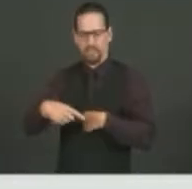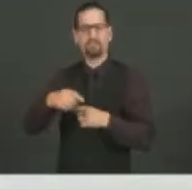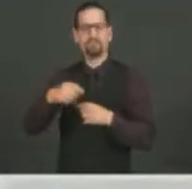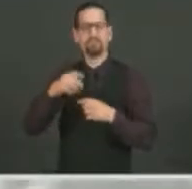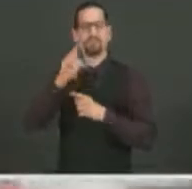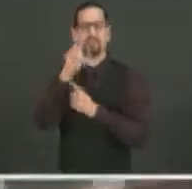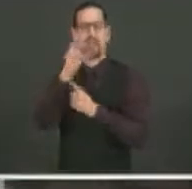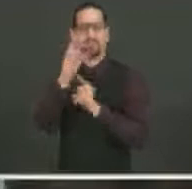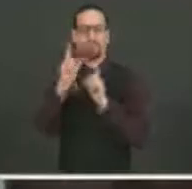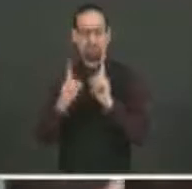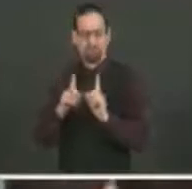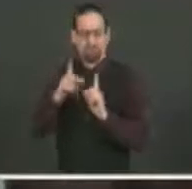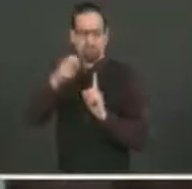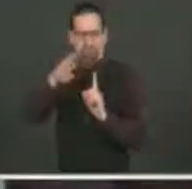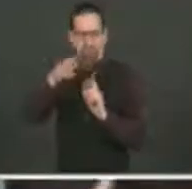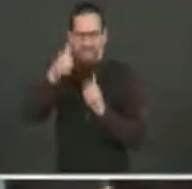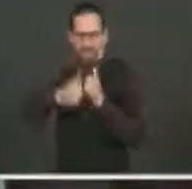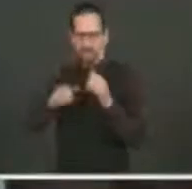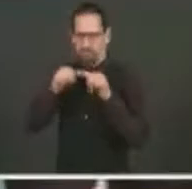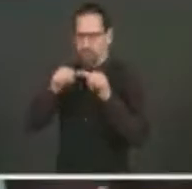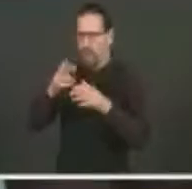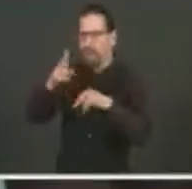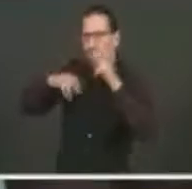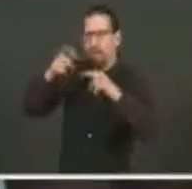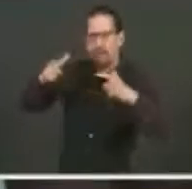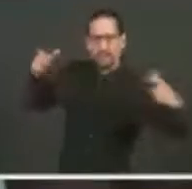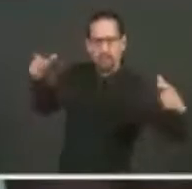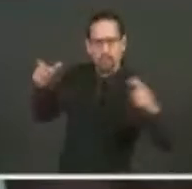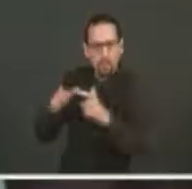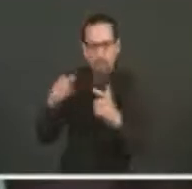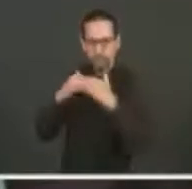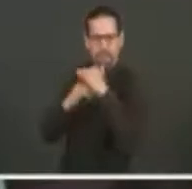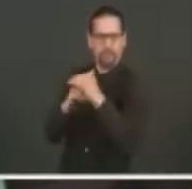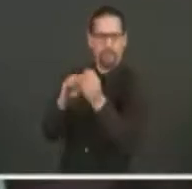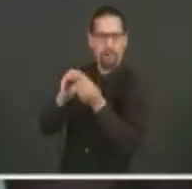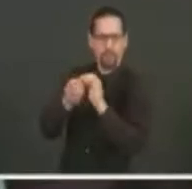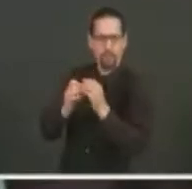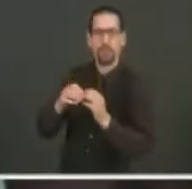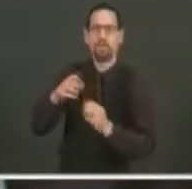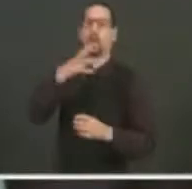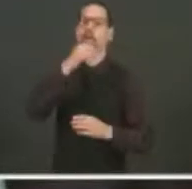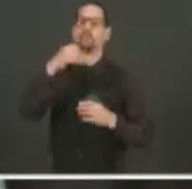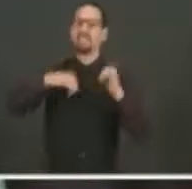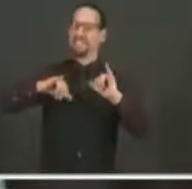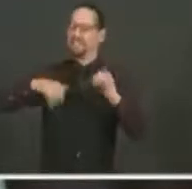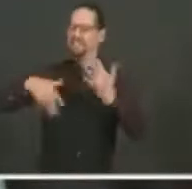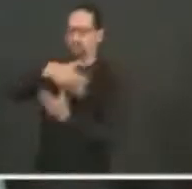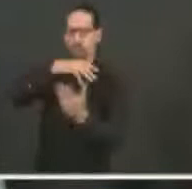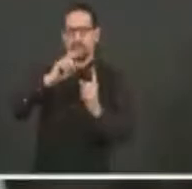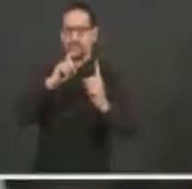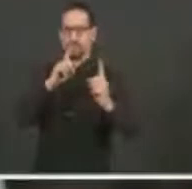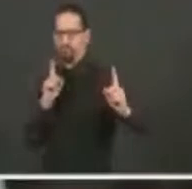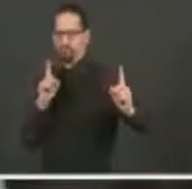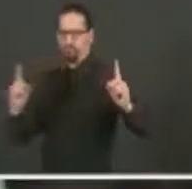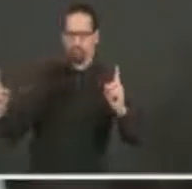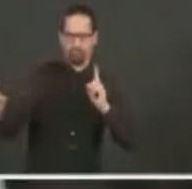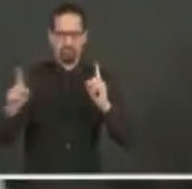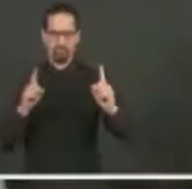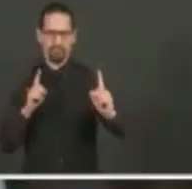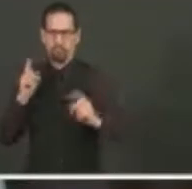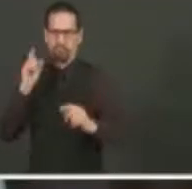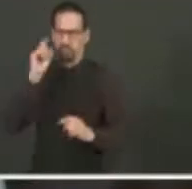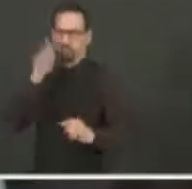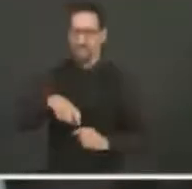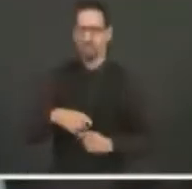It's always the same thing. Make sure you can have the 6 feet of distance. There are a handful of very large venues